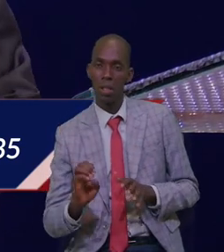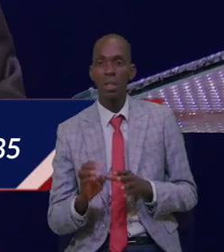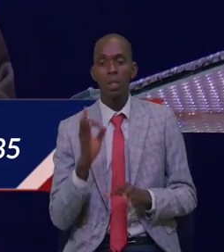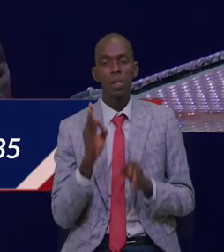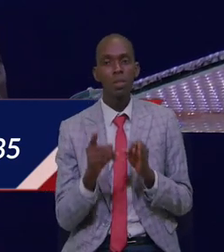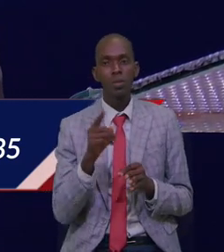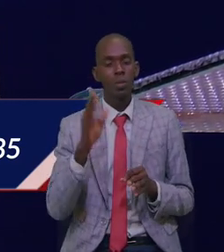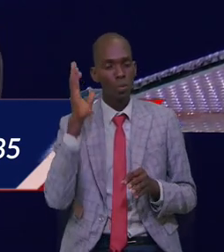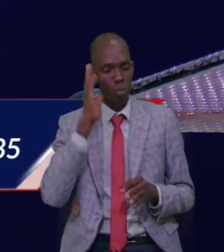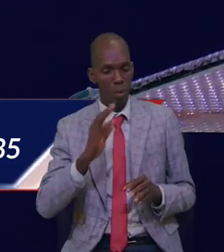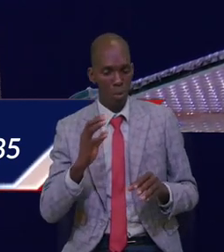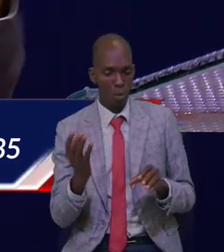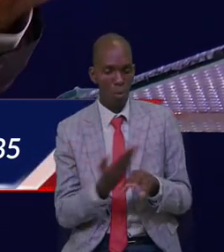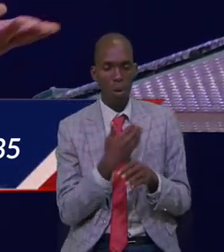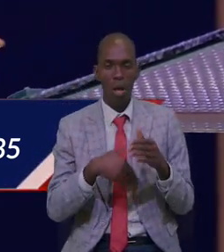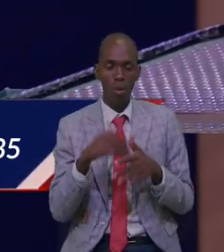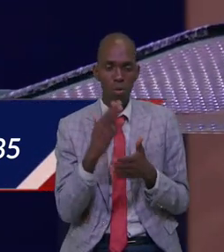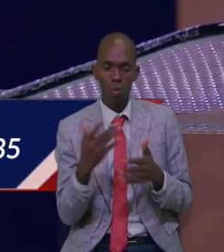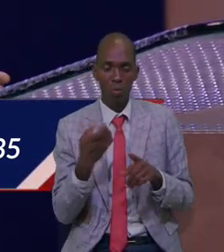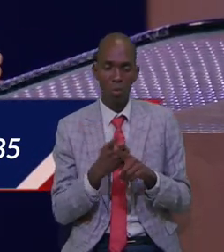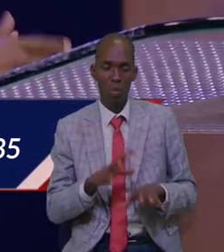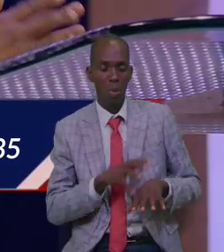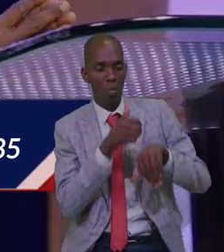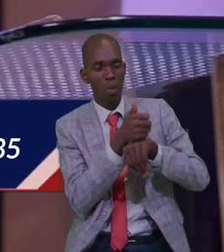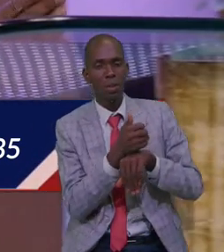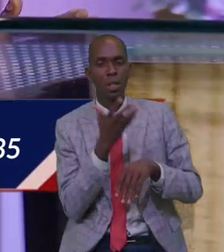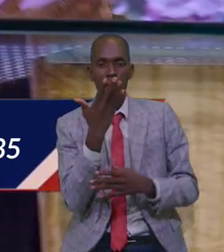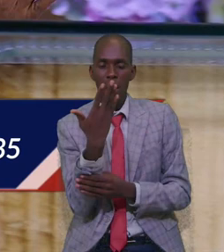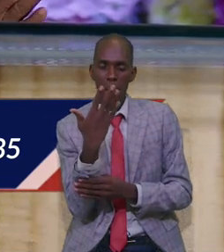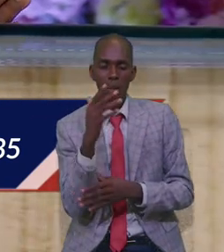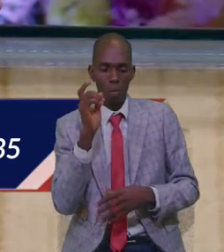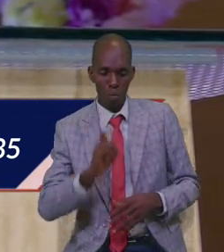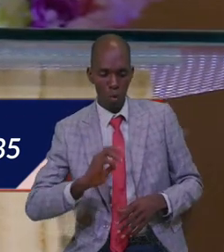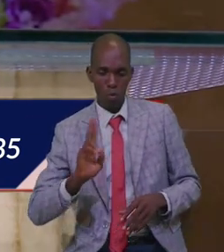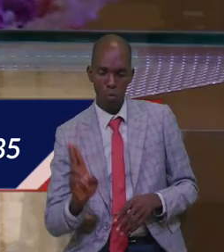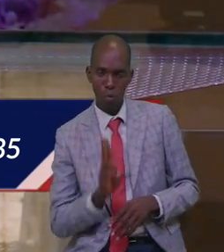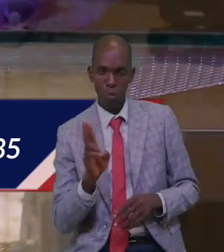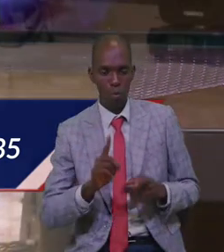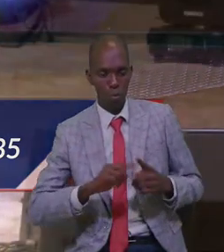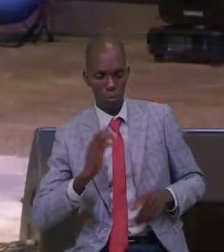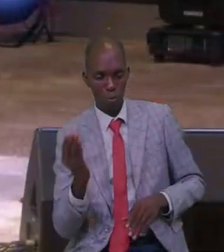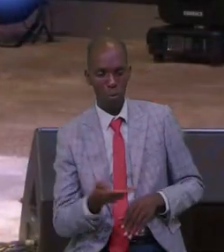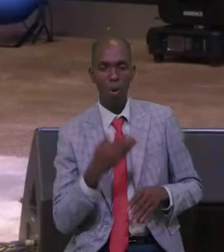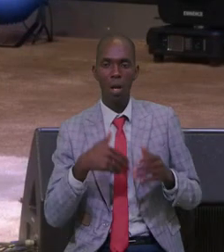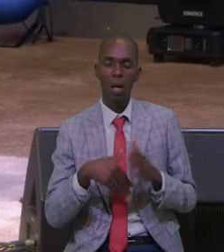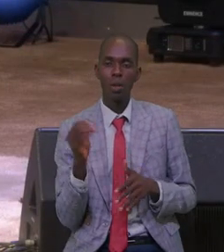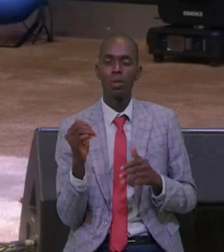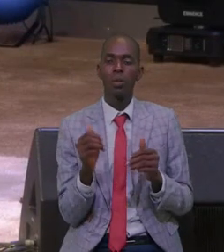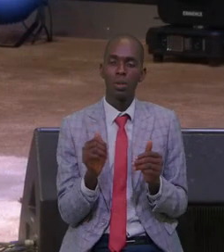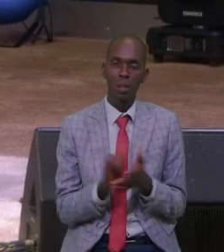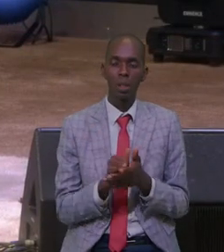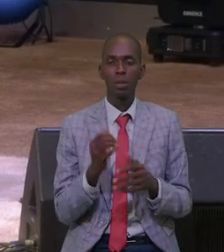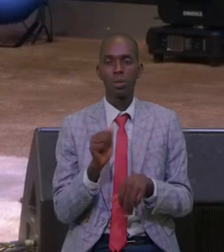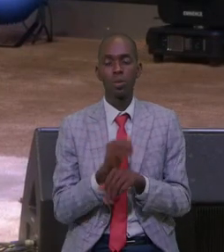is getting that stone out. But this one says that that stone was cut out